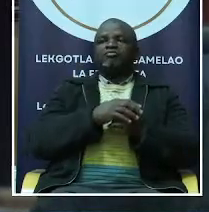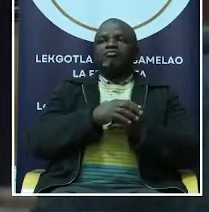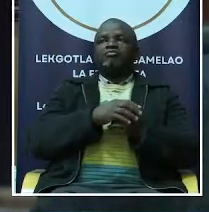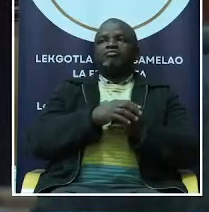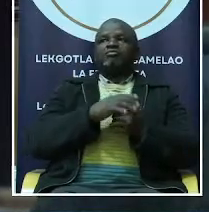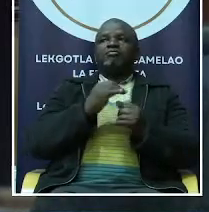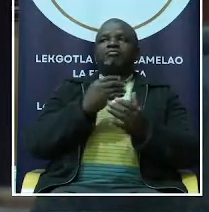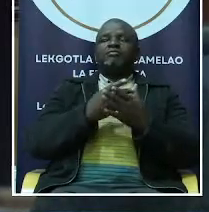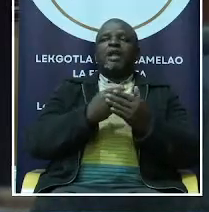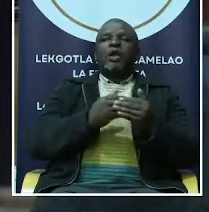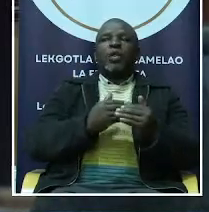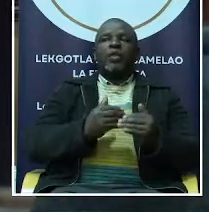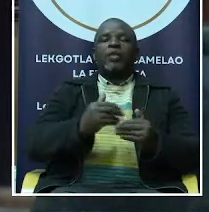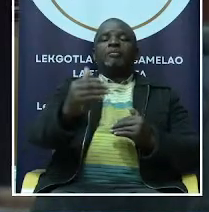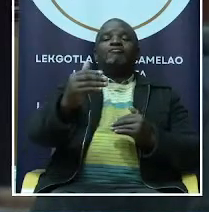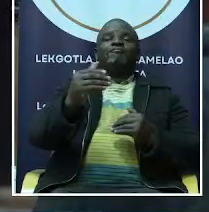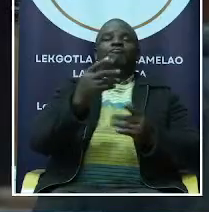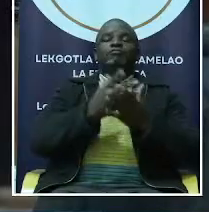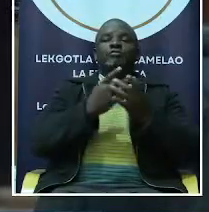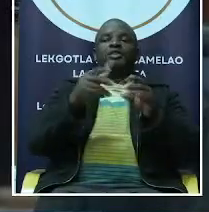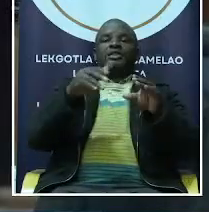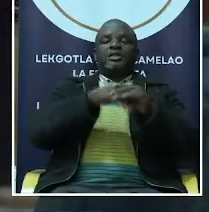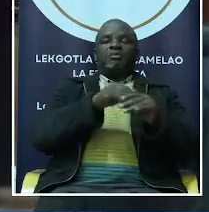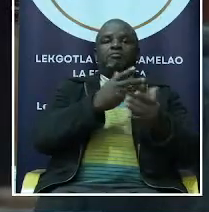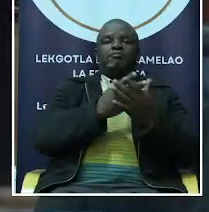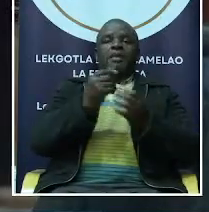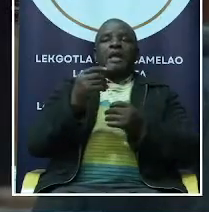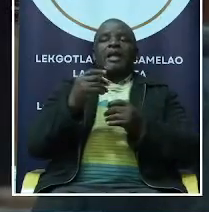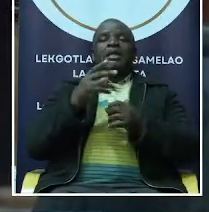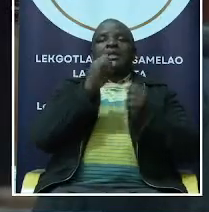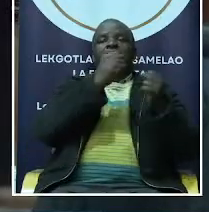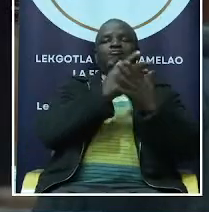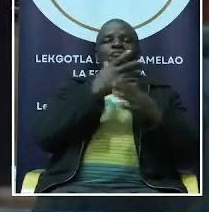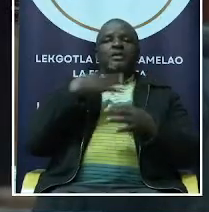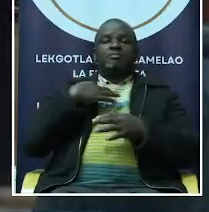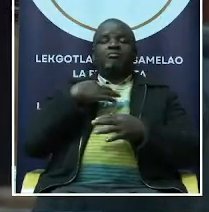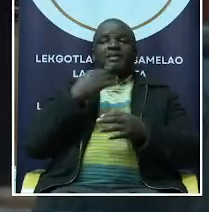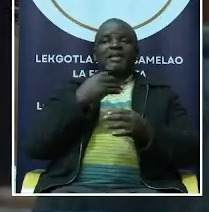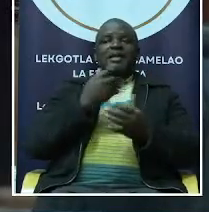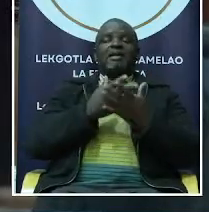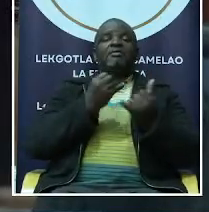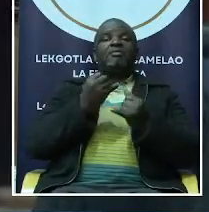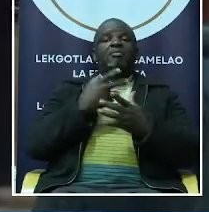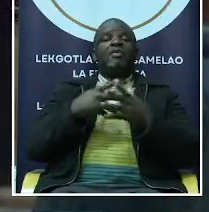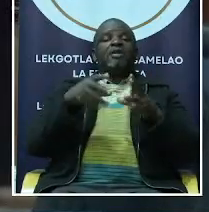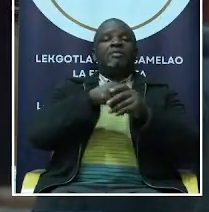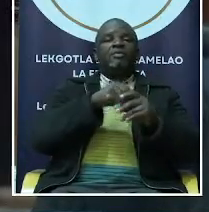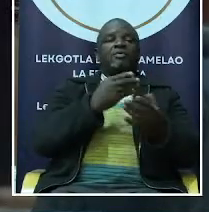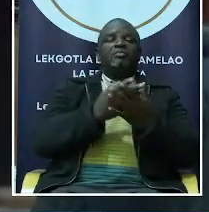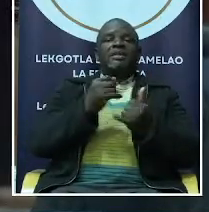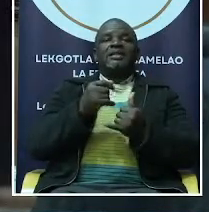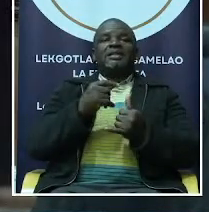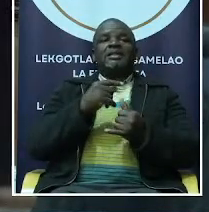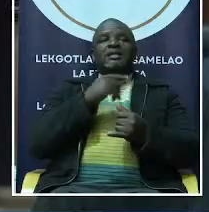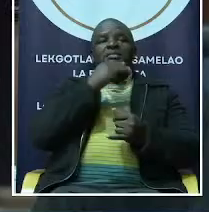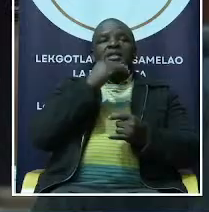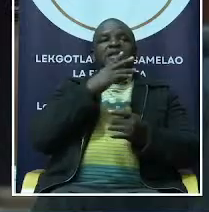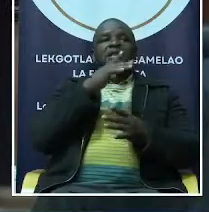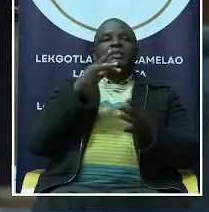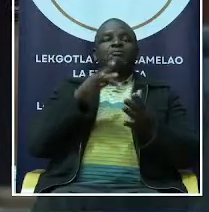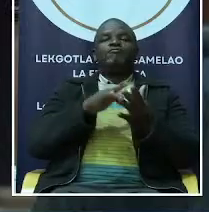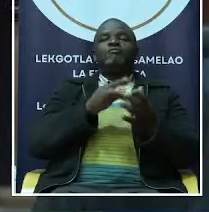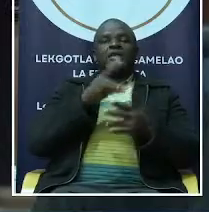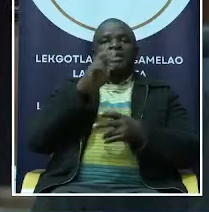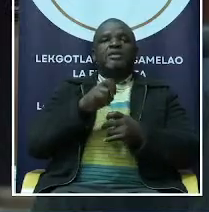extending rather into the textile industry. At the end of the day, for you to extend into that, at the heart of it, you're going to